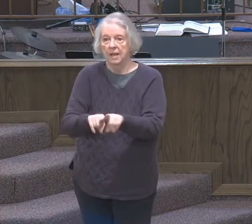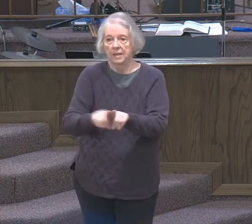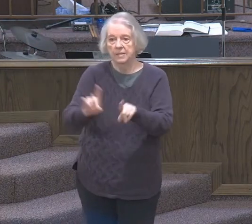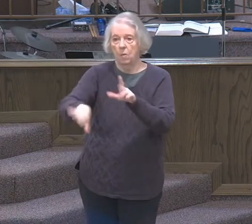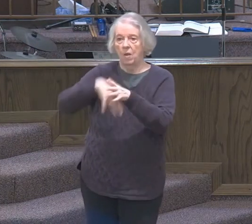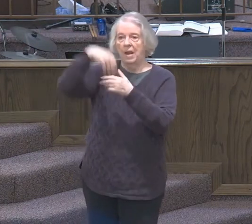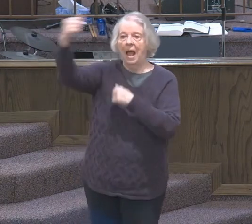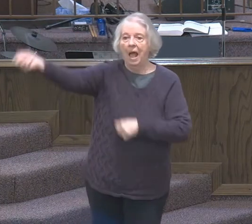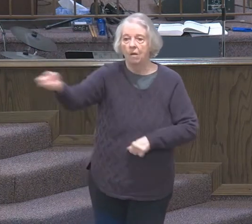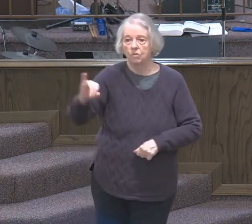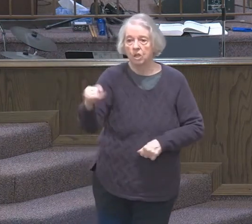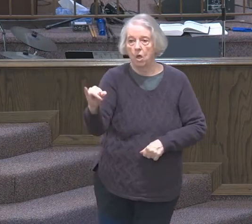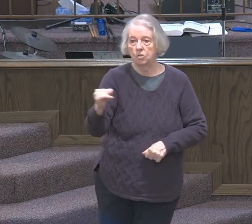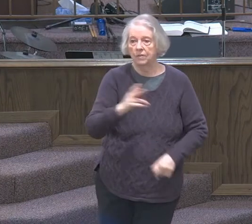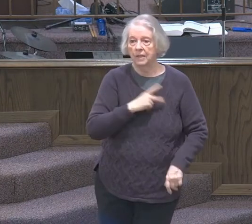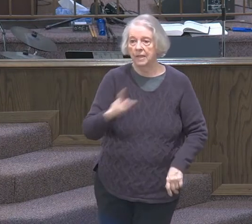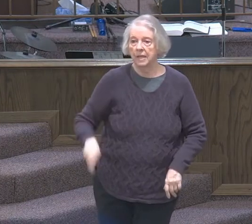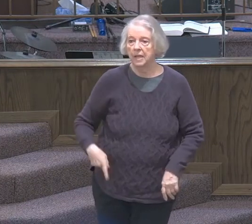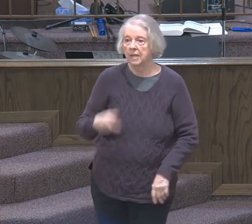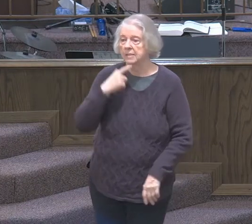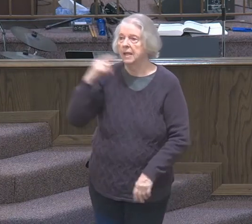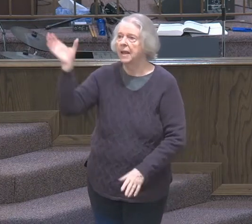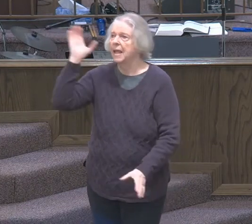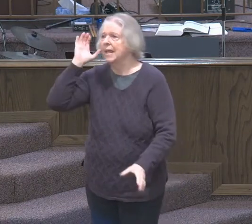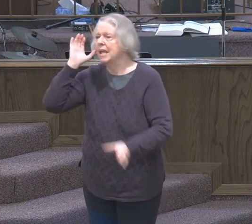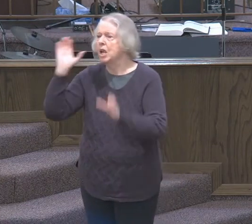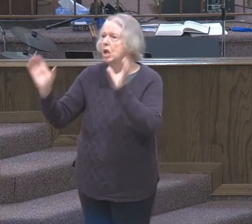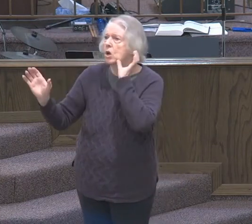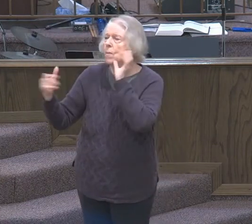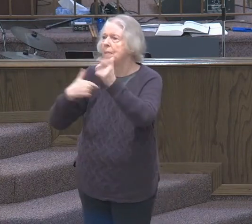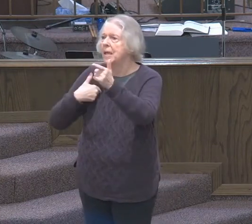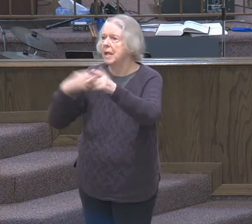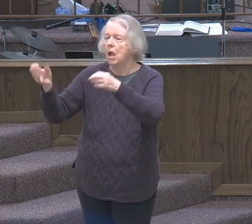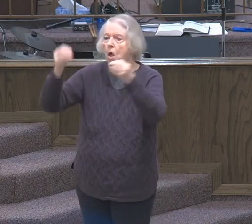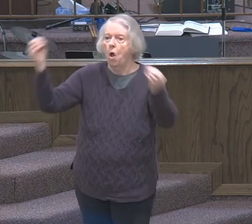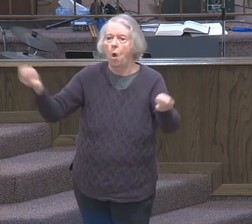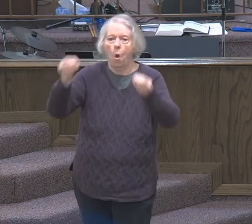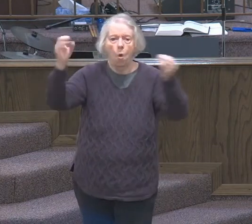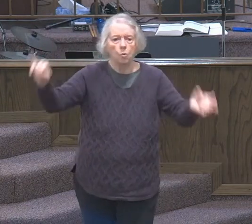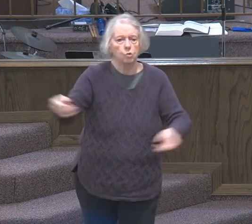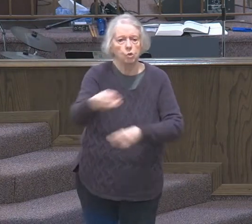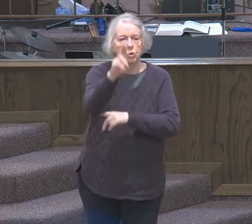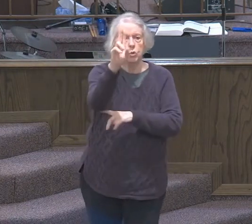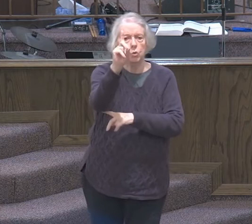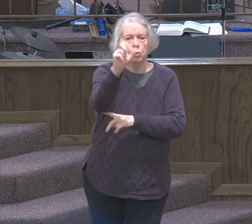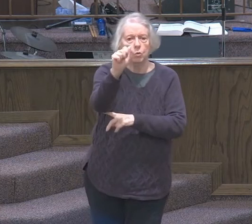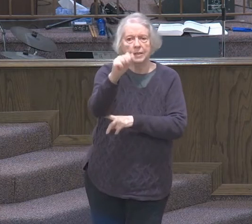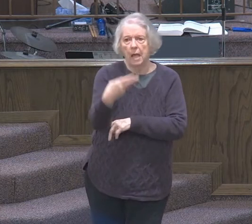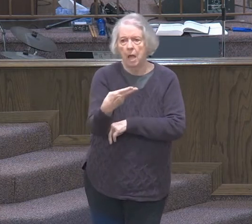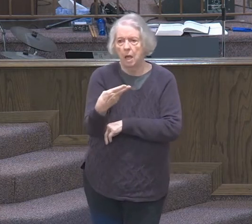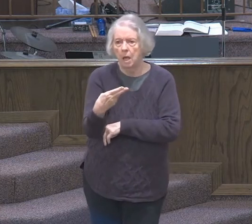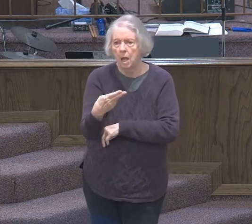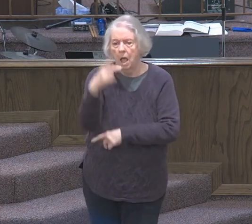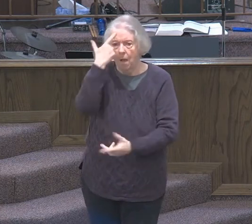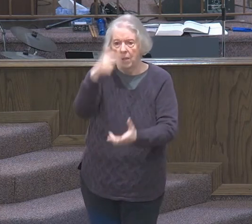Jehoshaphat stood and said, "Hear me, O Judah, and you inhabitants of Jerusalem. Believe in